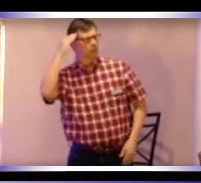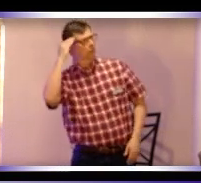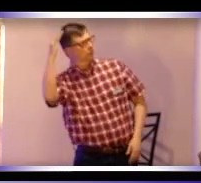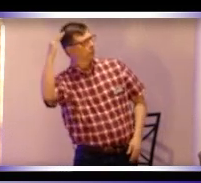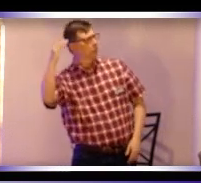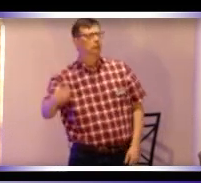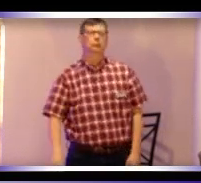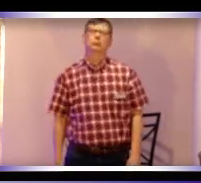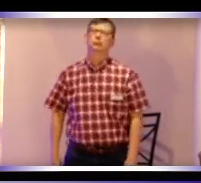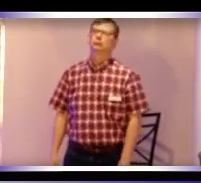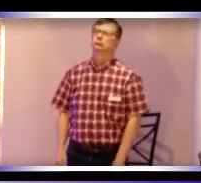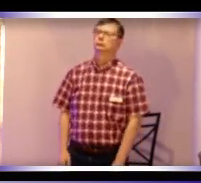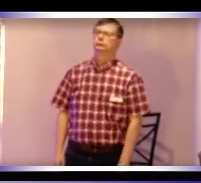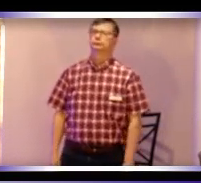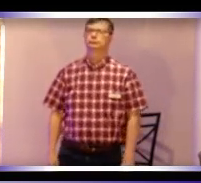often.